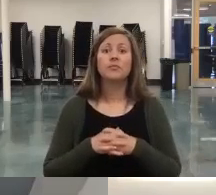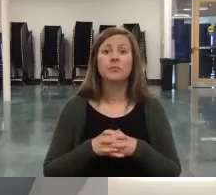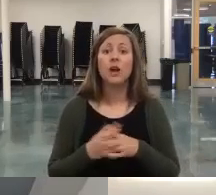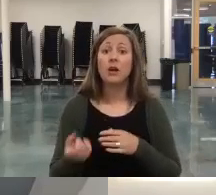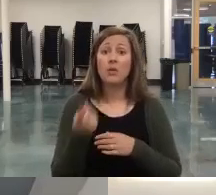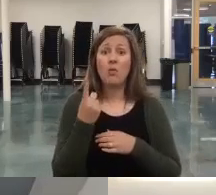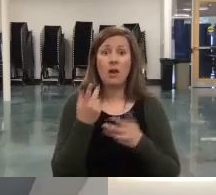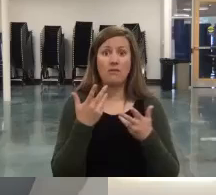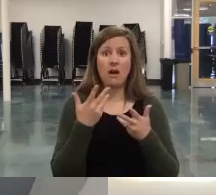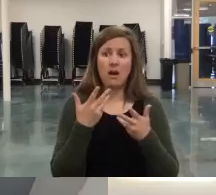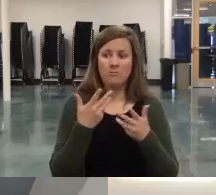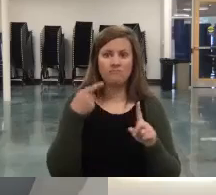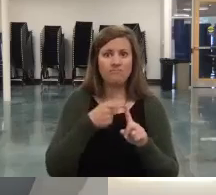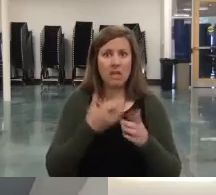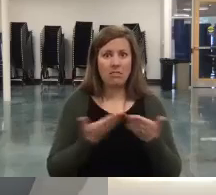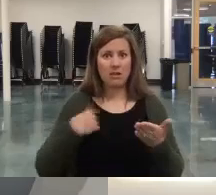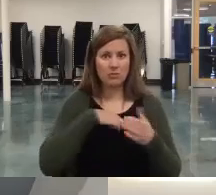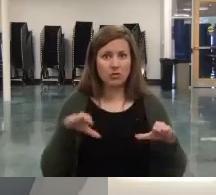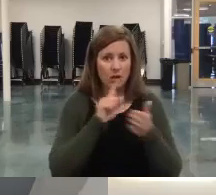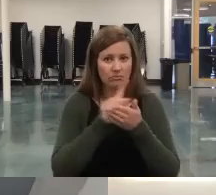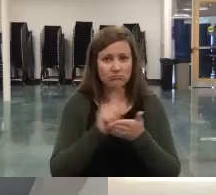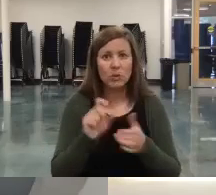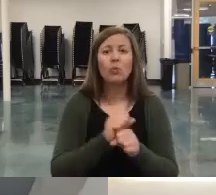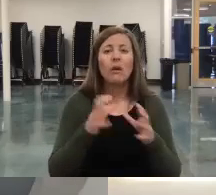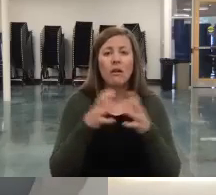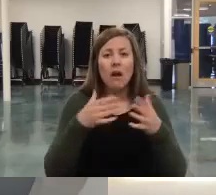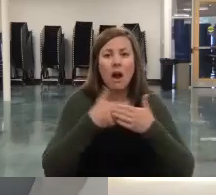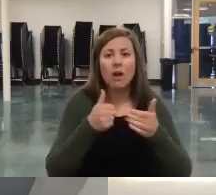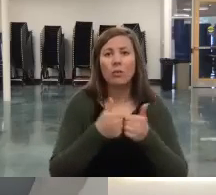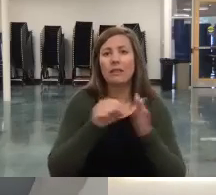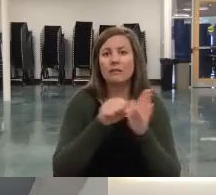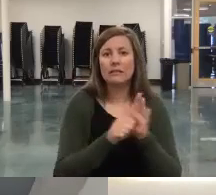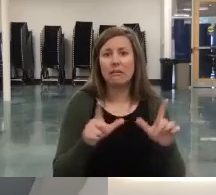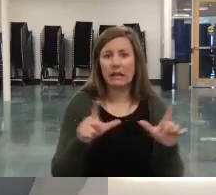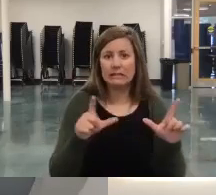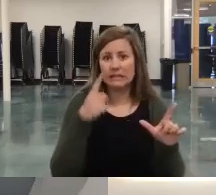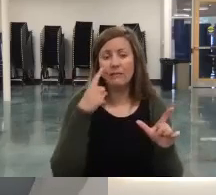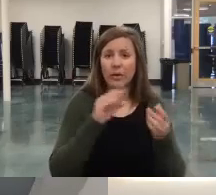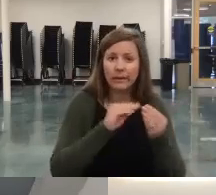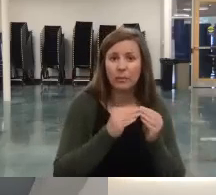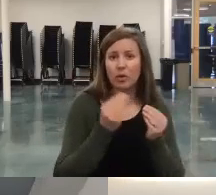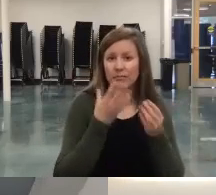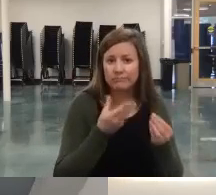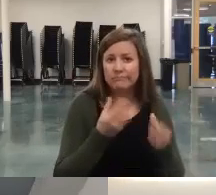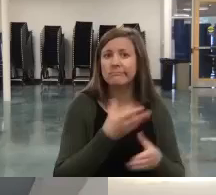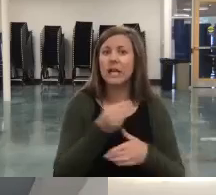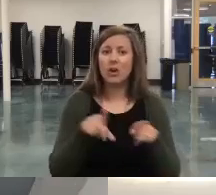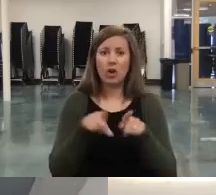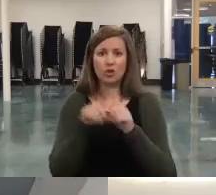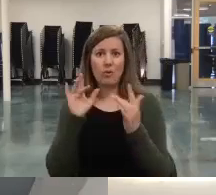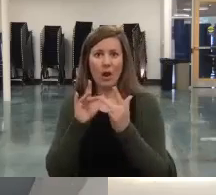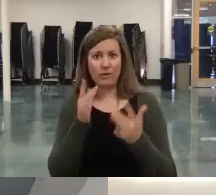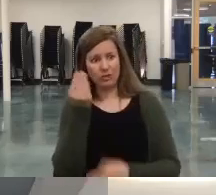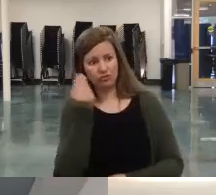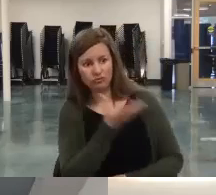things that we were doing every single week was working closely with state licensing to get data from them along with some of the outreach we were doing so we could keep an